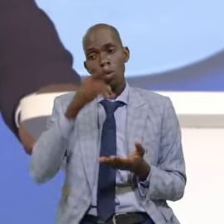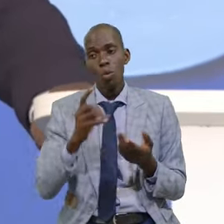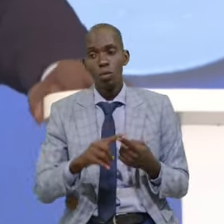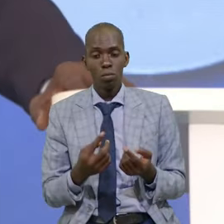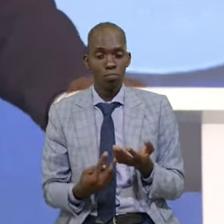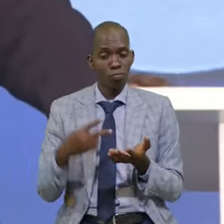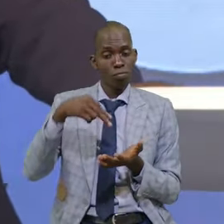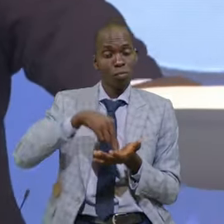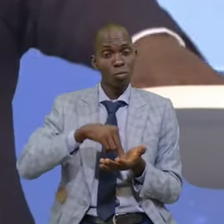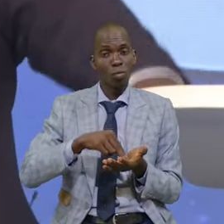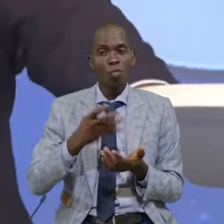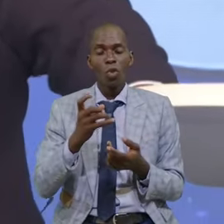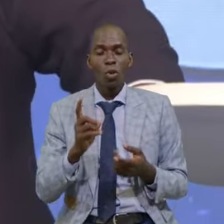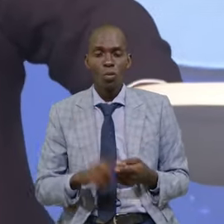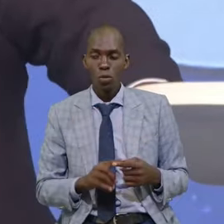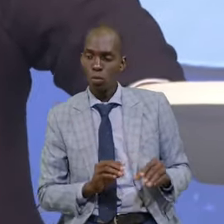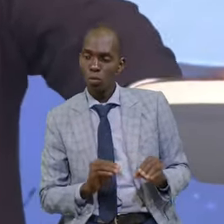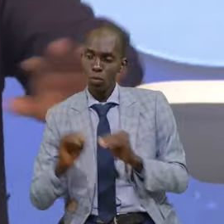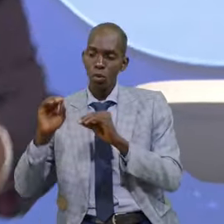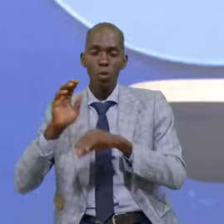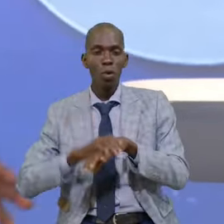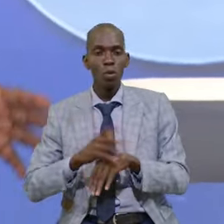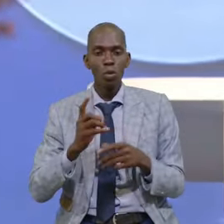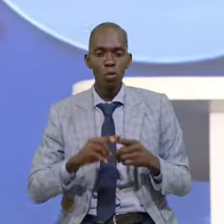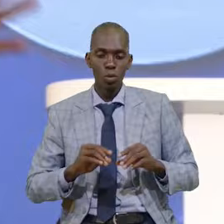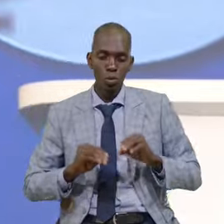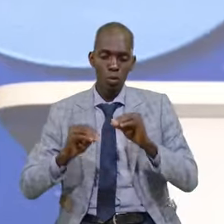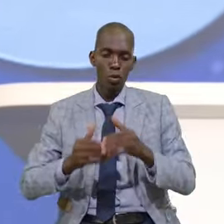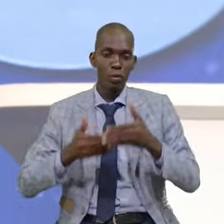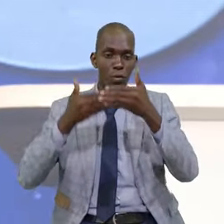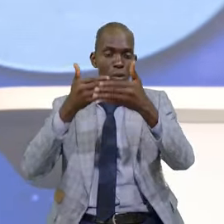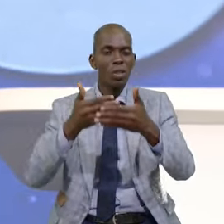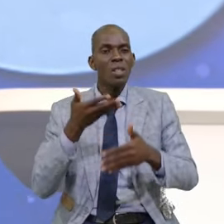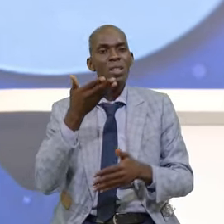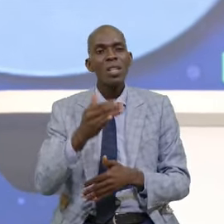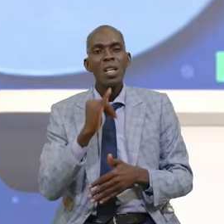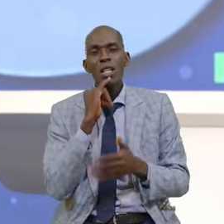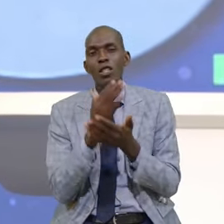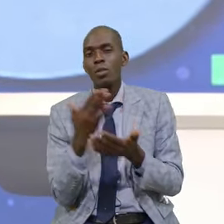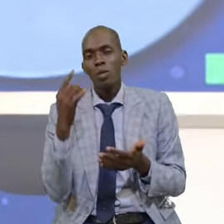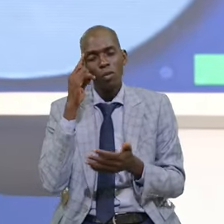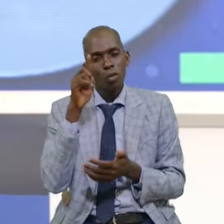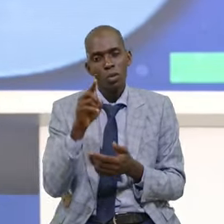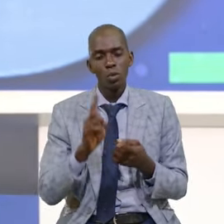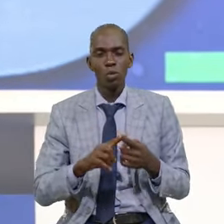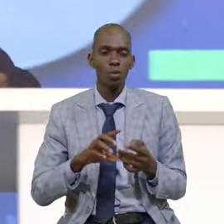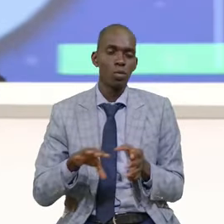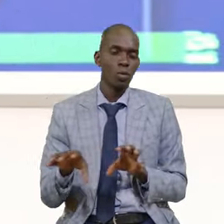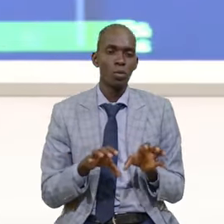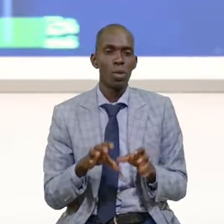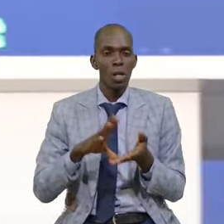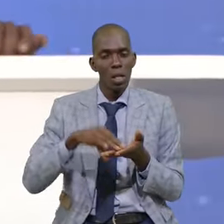rise up, you want to move on, you want to move forward. There is something for you to learn. Learning